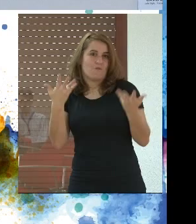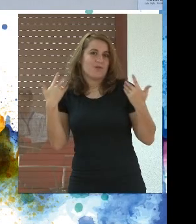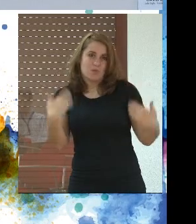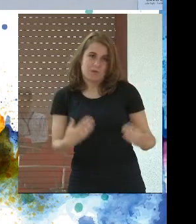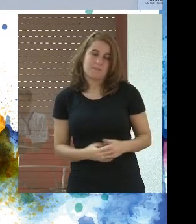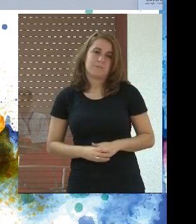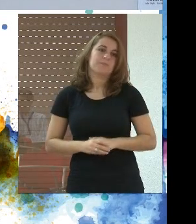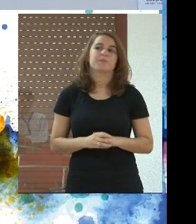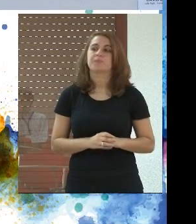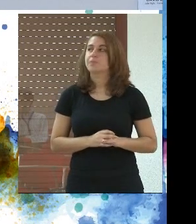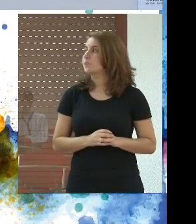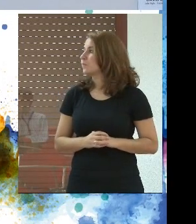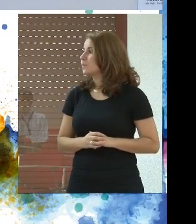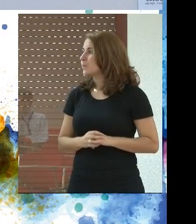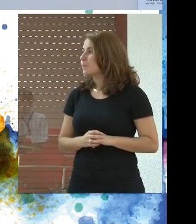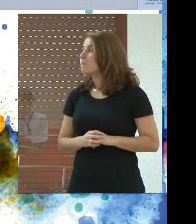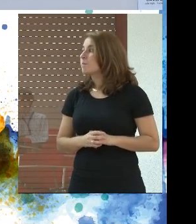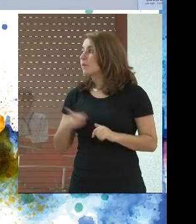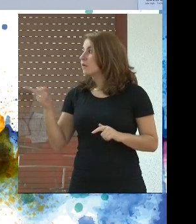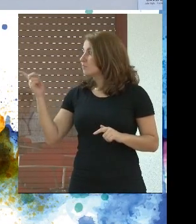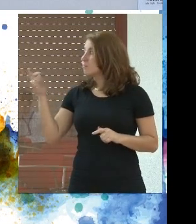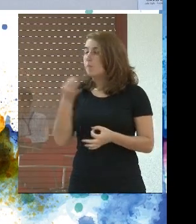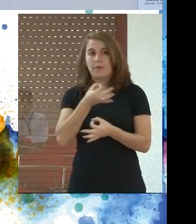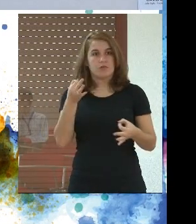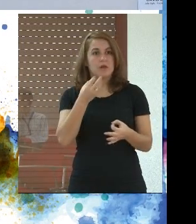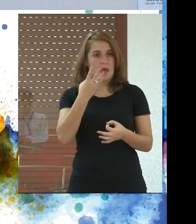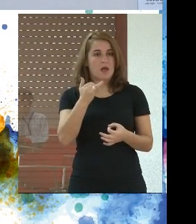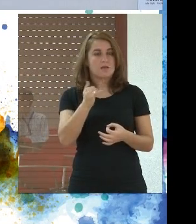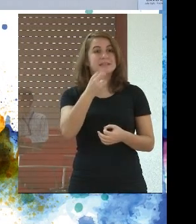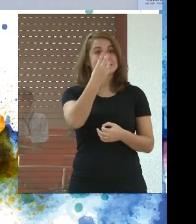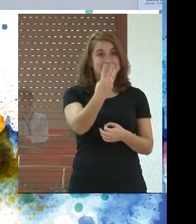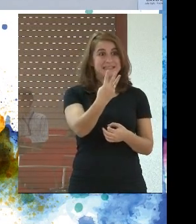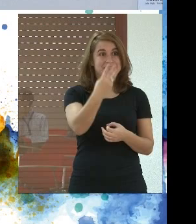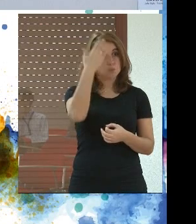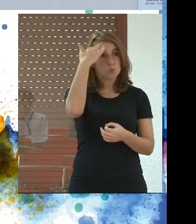website, making the application much less fluid. For